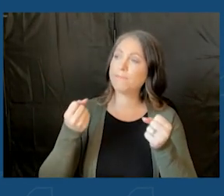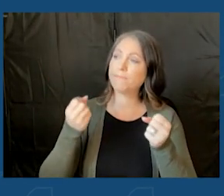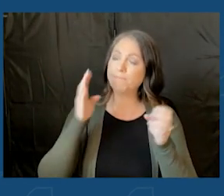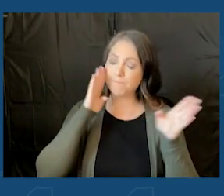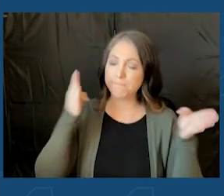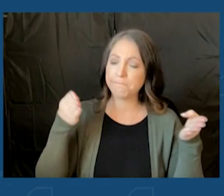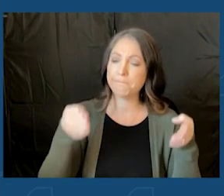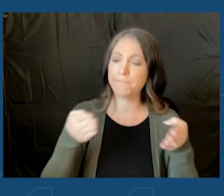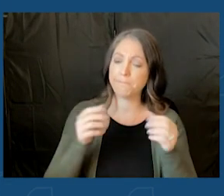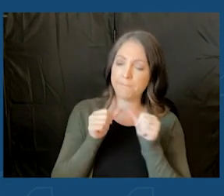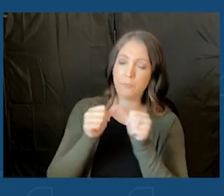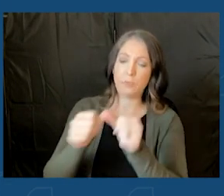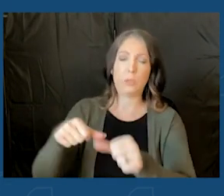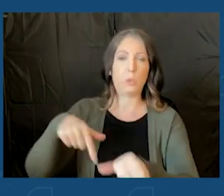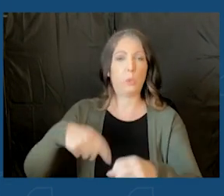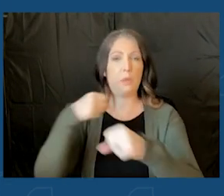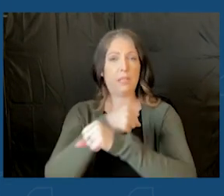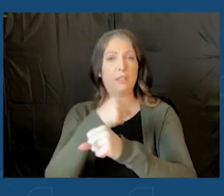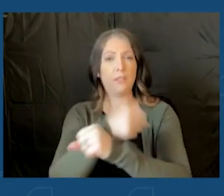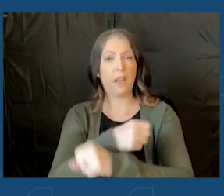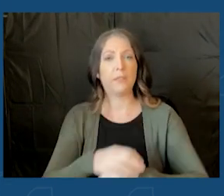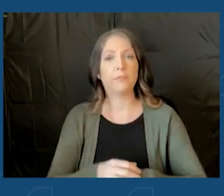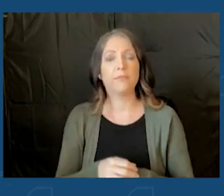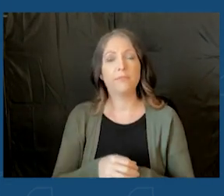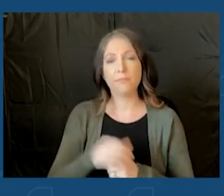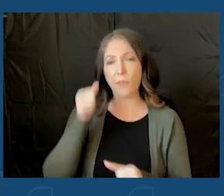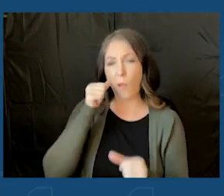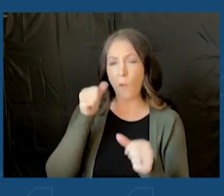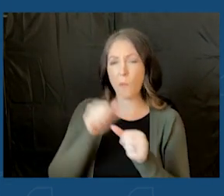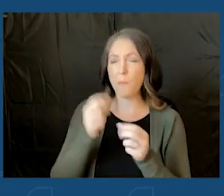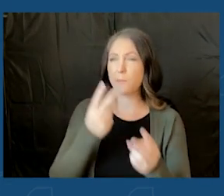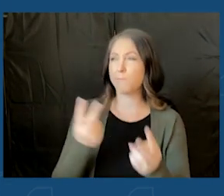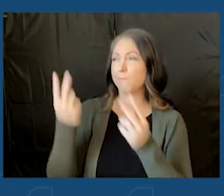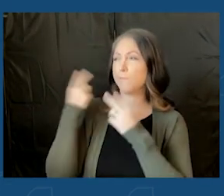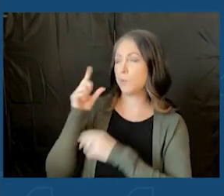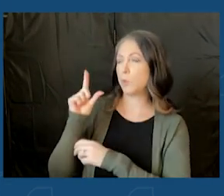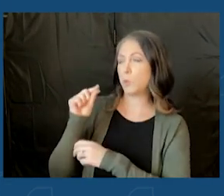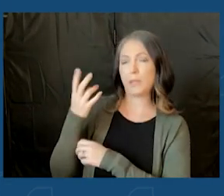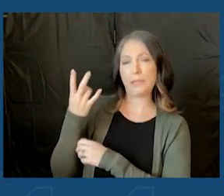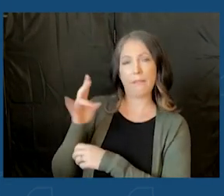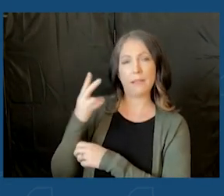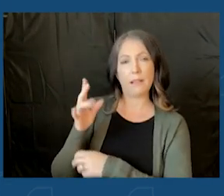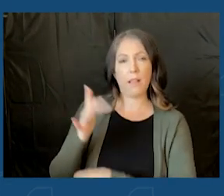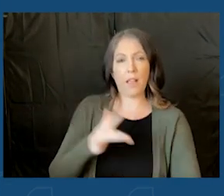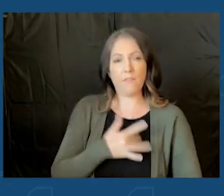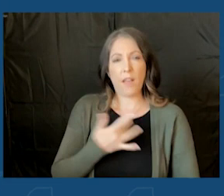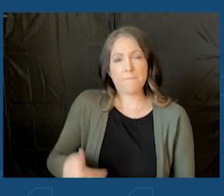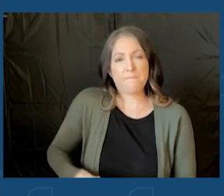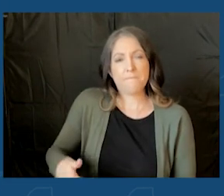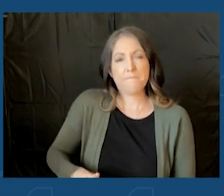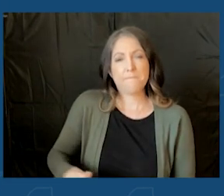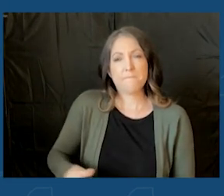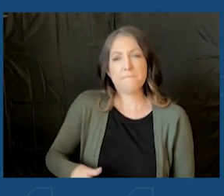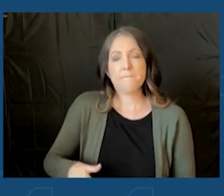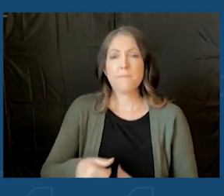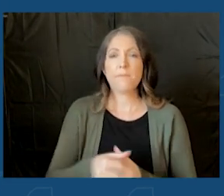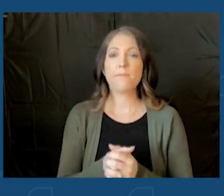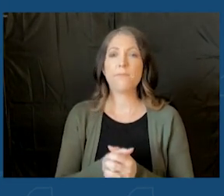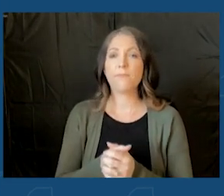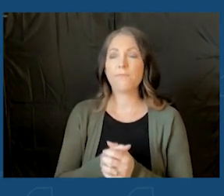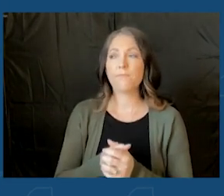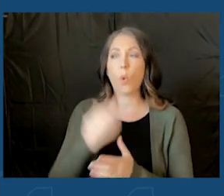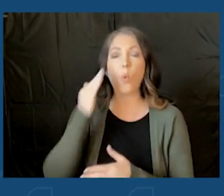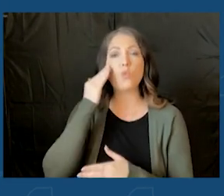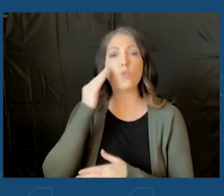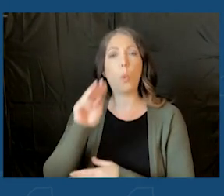in 2017, I could feel a seismic shift occurring. It was the genesis of the Me Too movement.